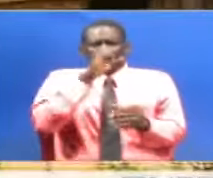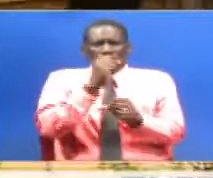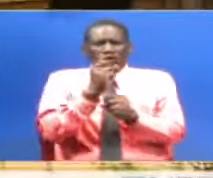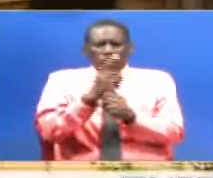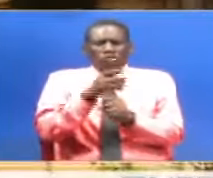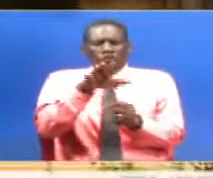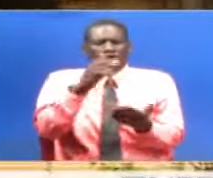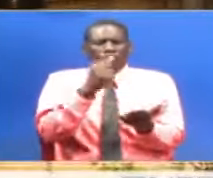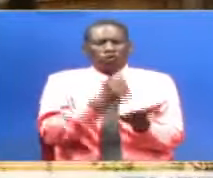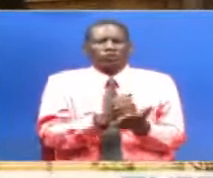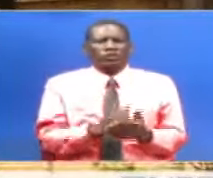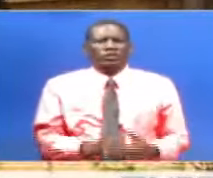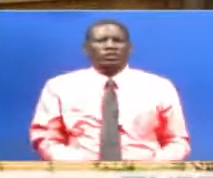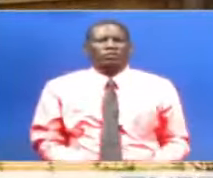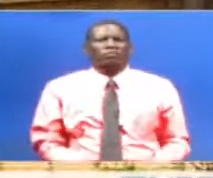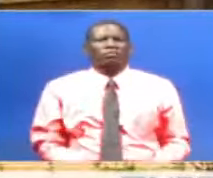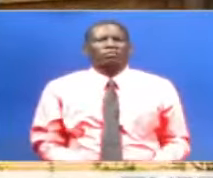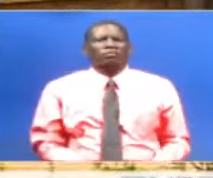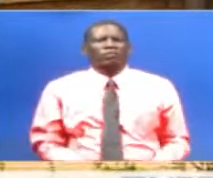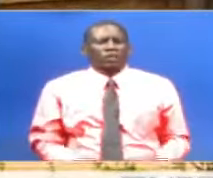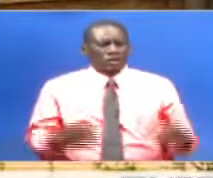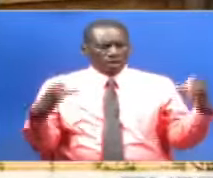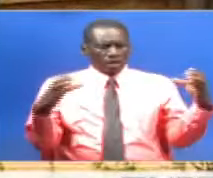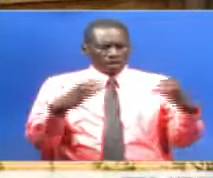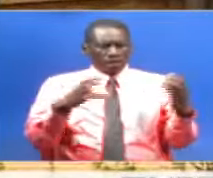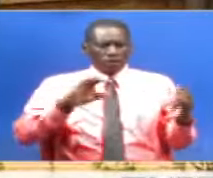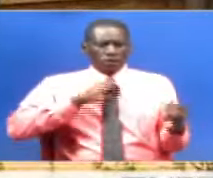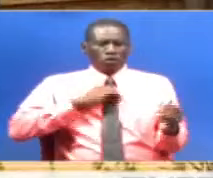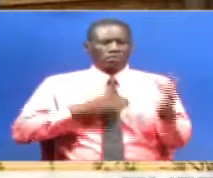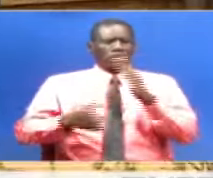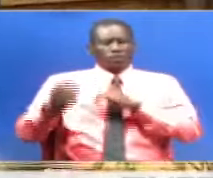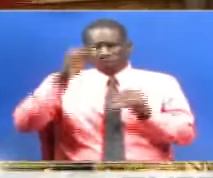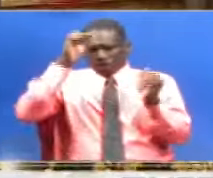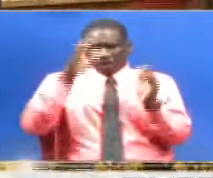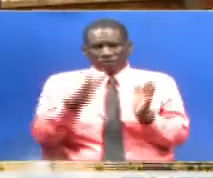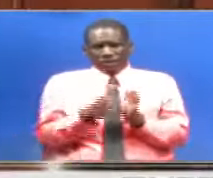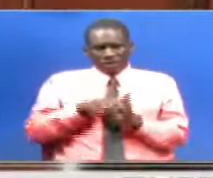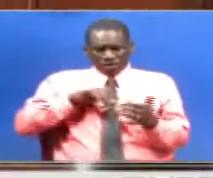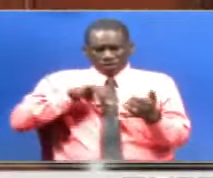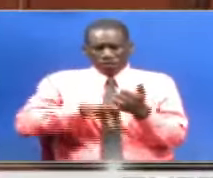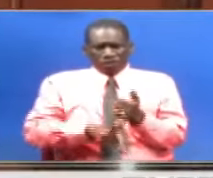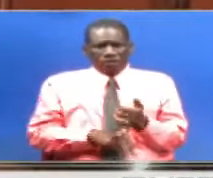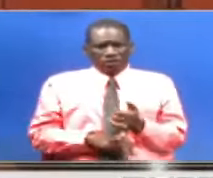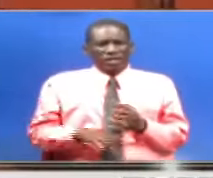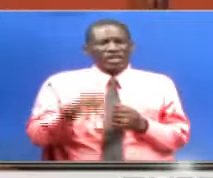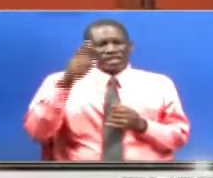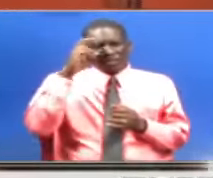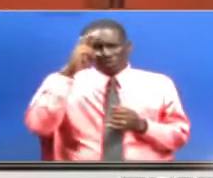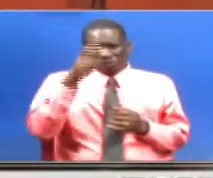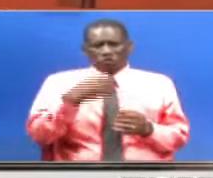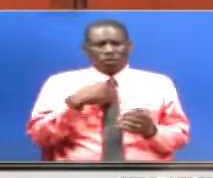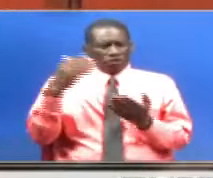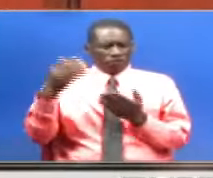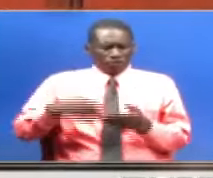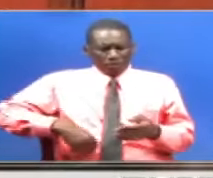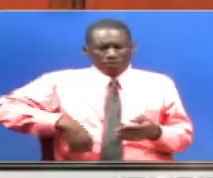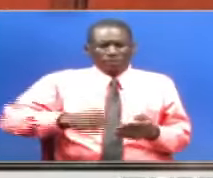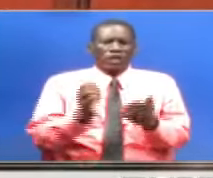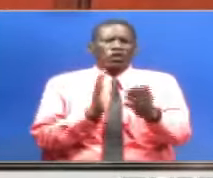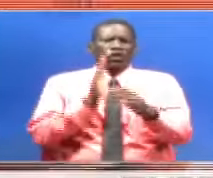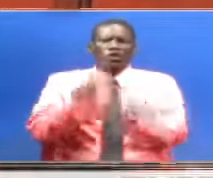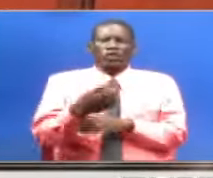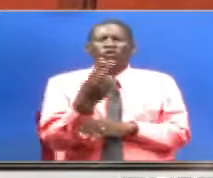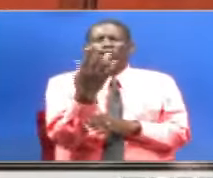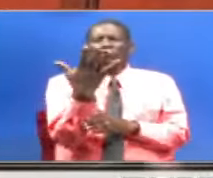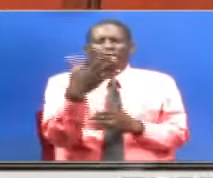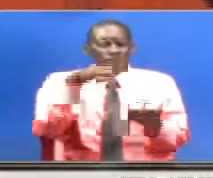office. A company owned by the former governor and his wife is alleged to have received more than